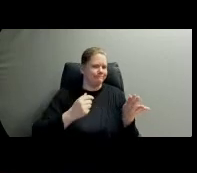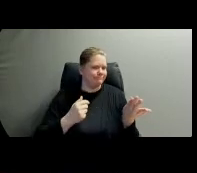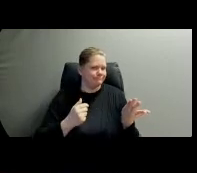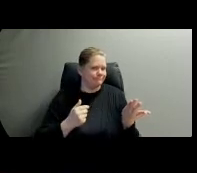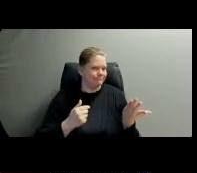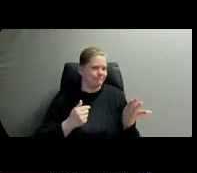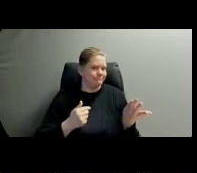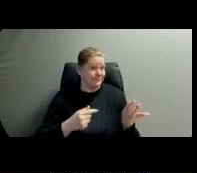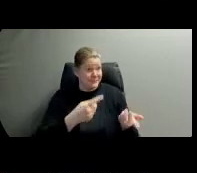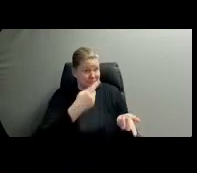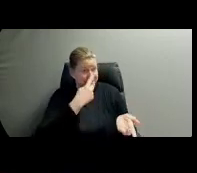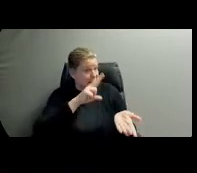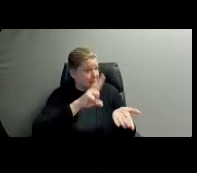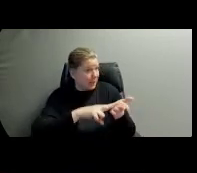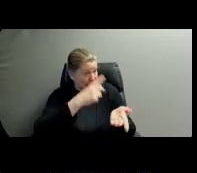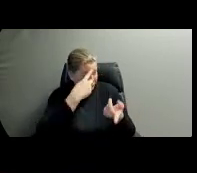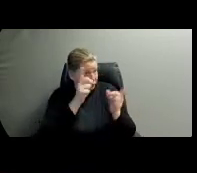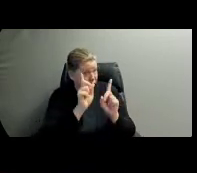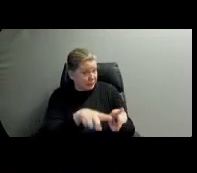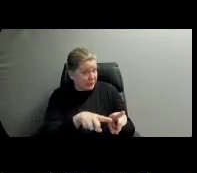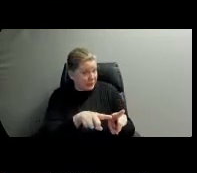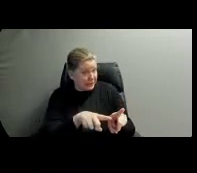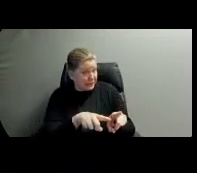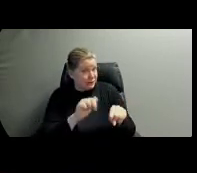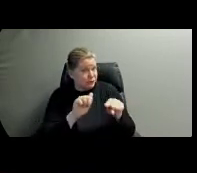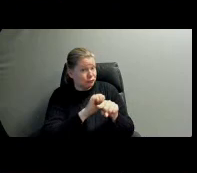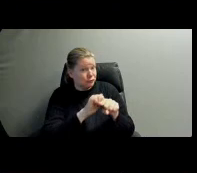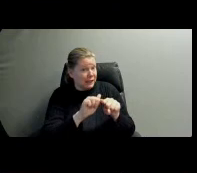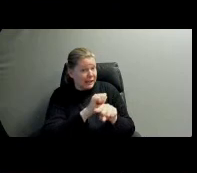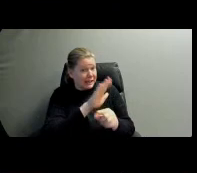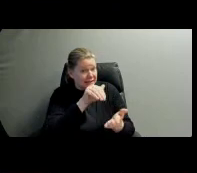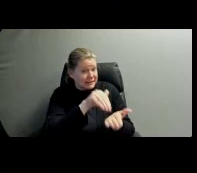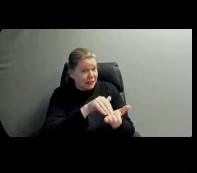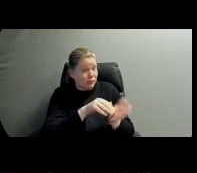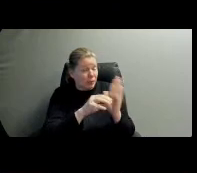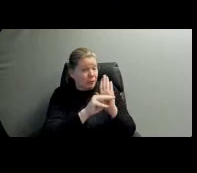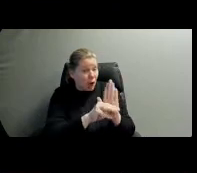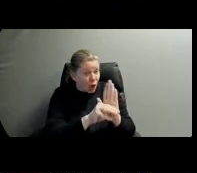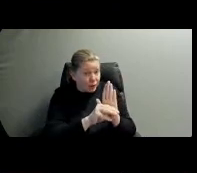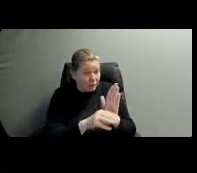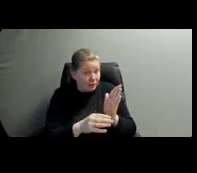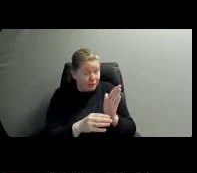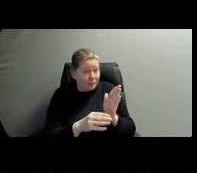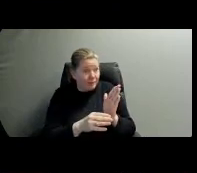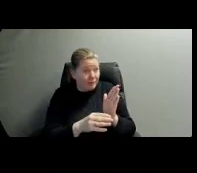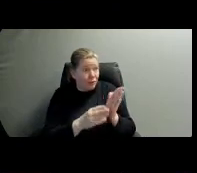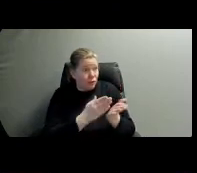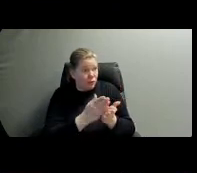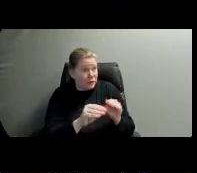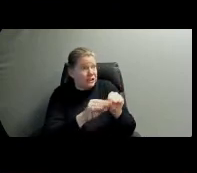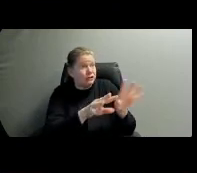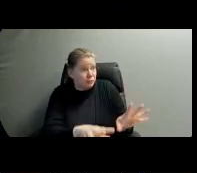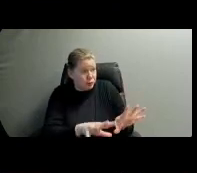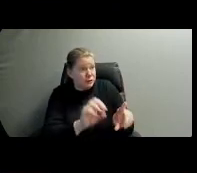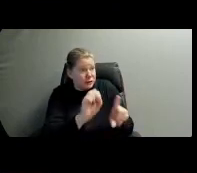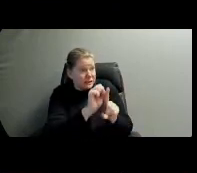sign something where they are agreeing to, like train a central model through this distributed scenario.